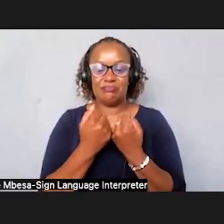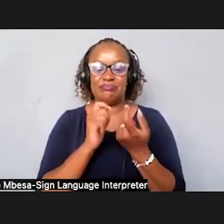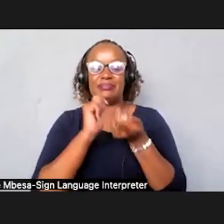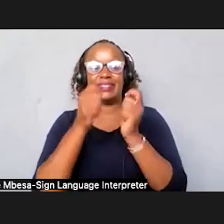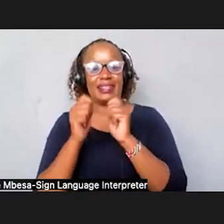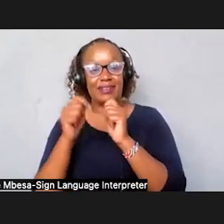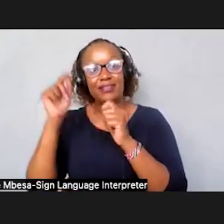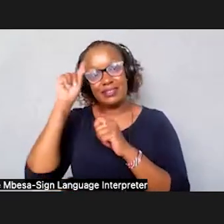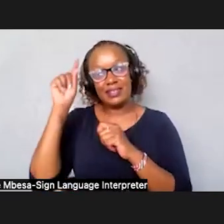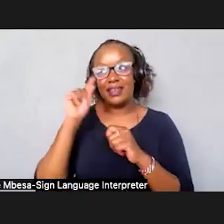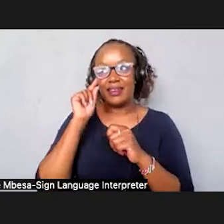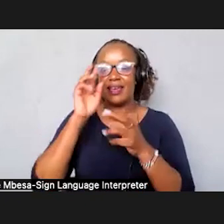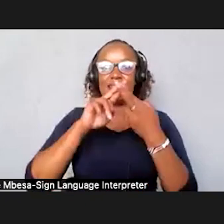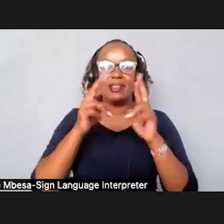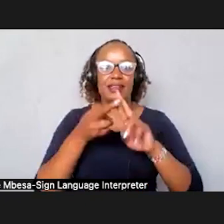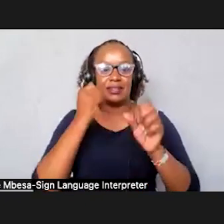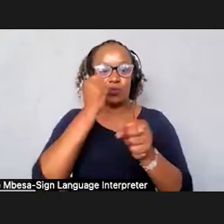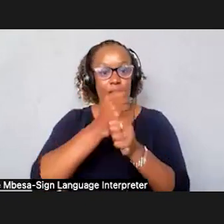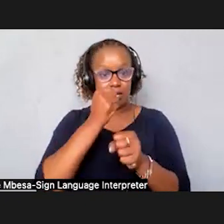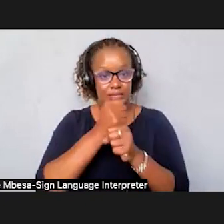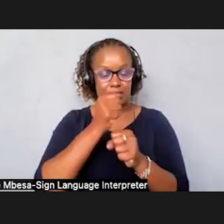gender-related works we undertake.